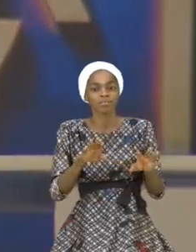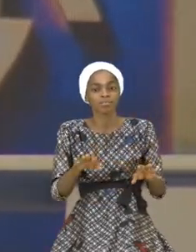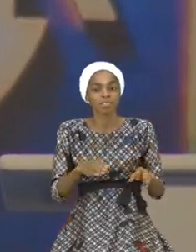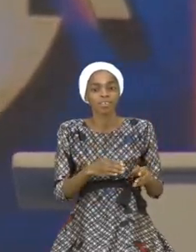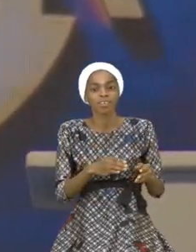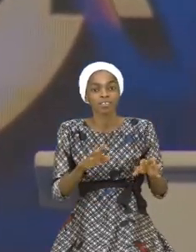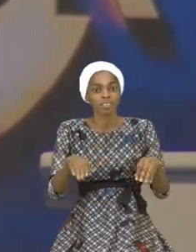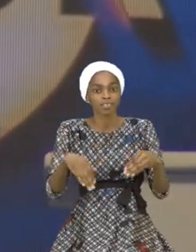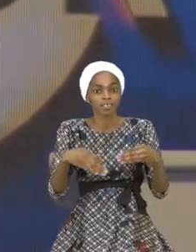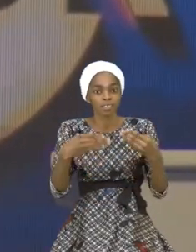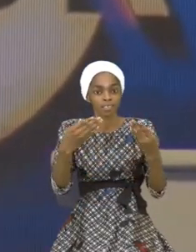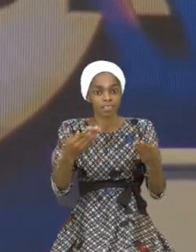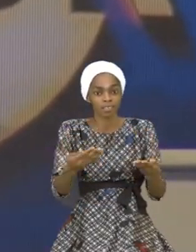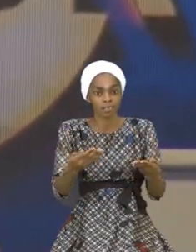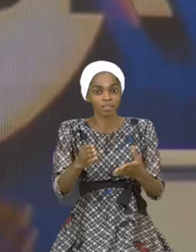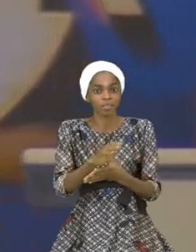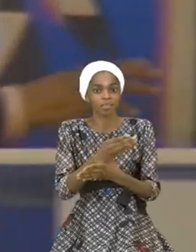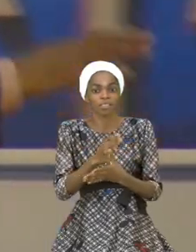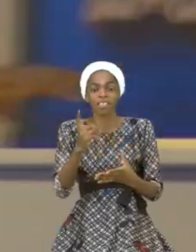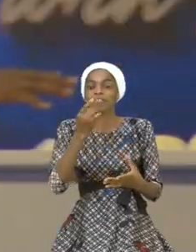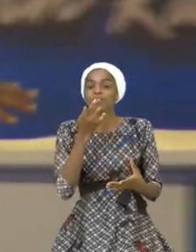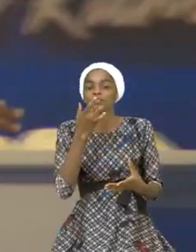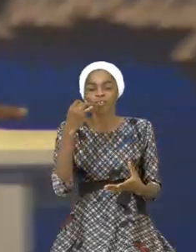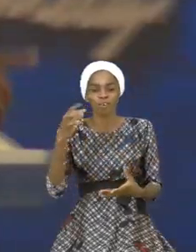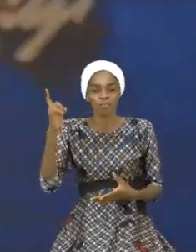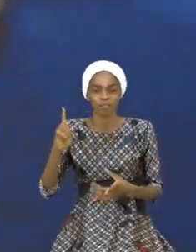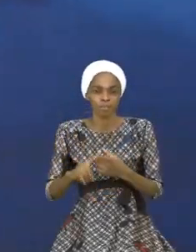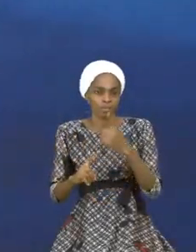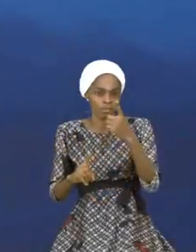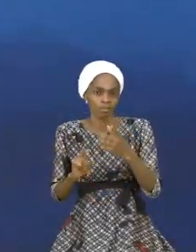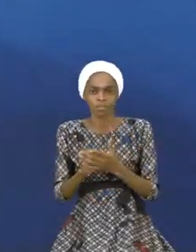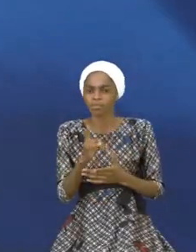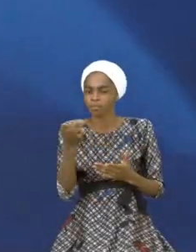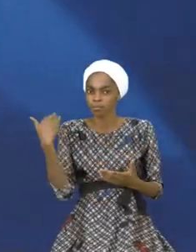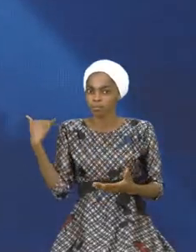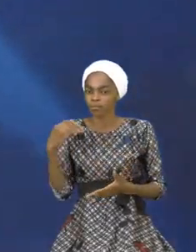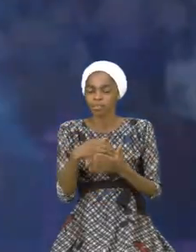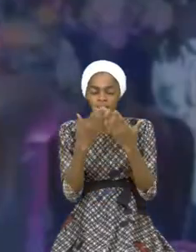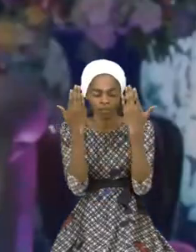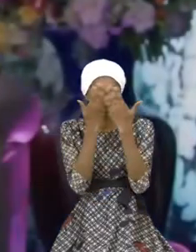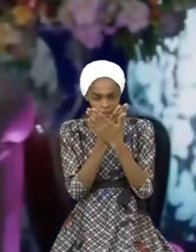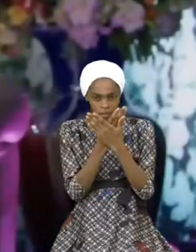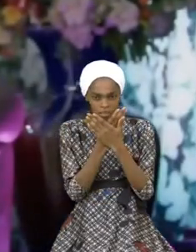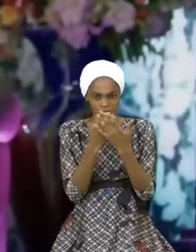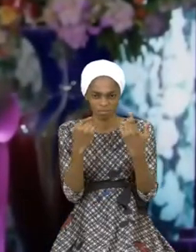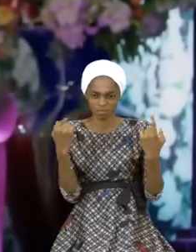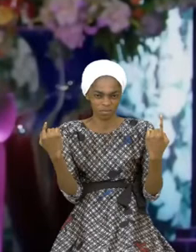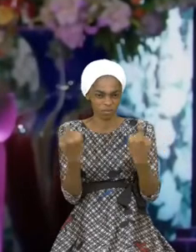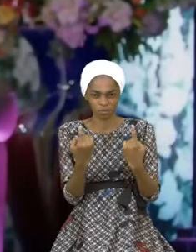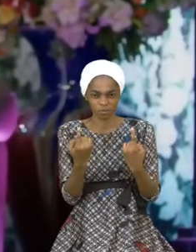favor of god unto you that you are being in the dark sinful